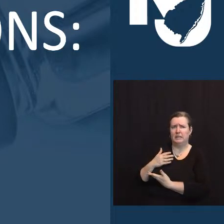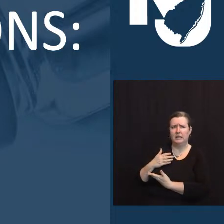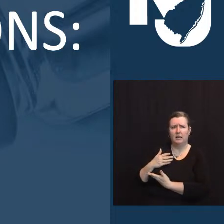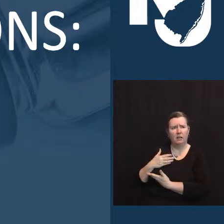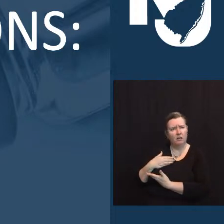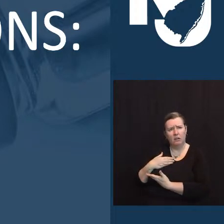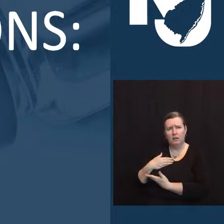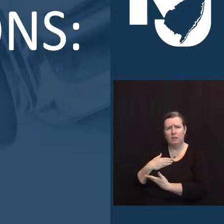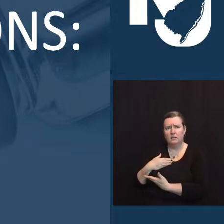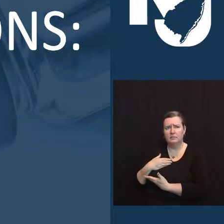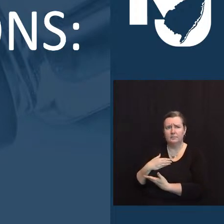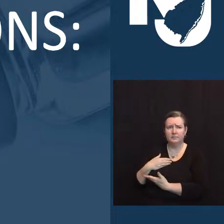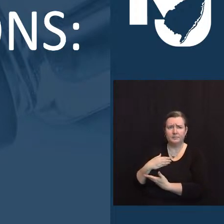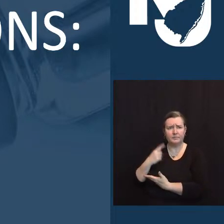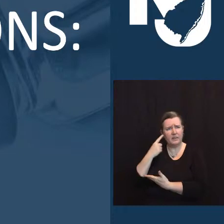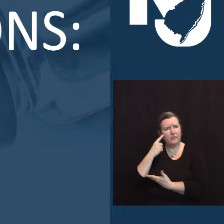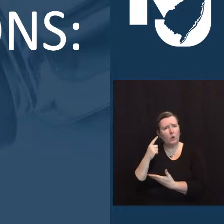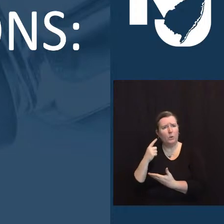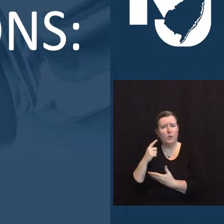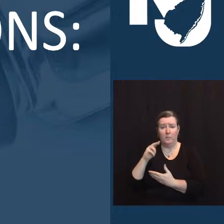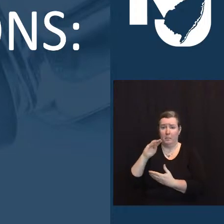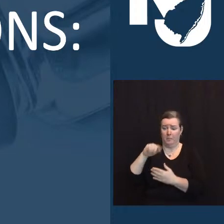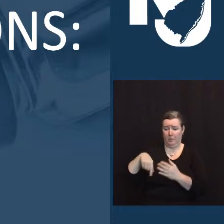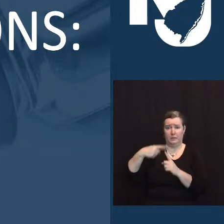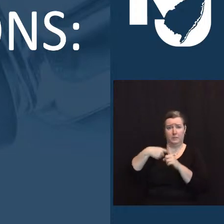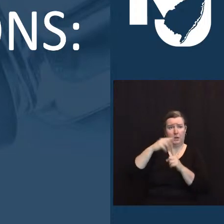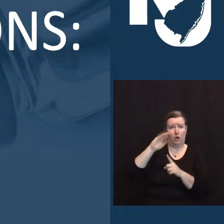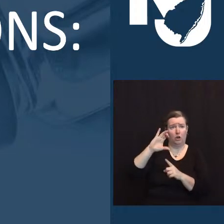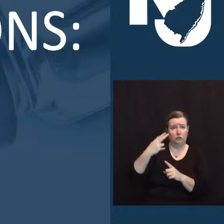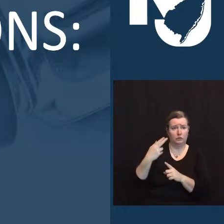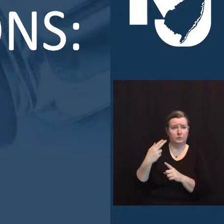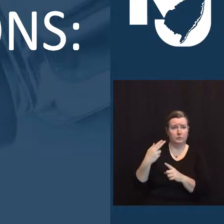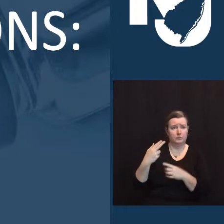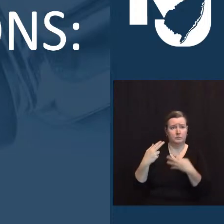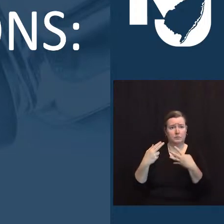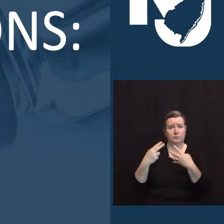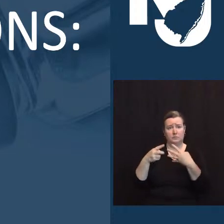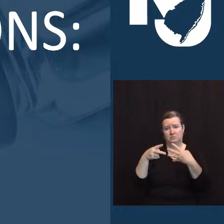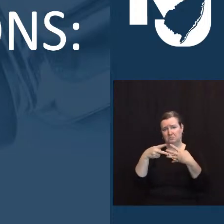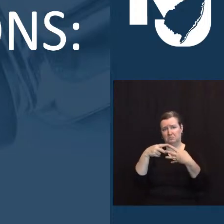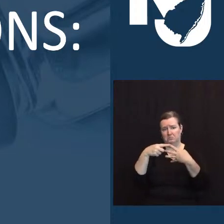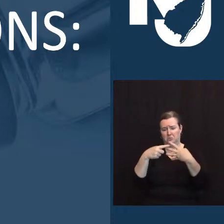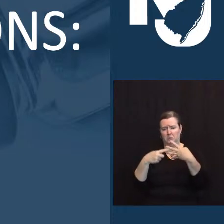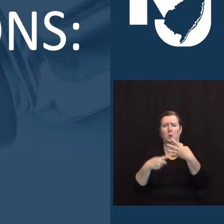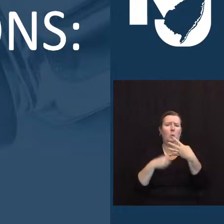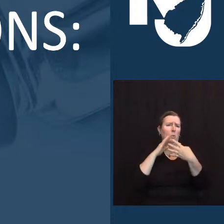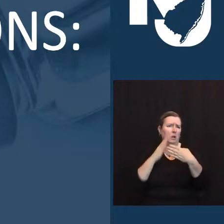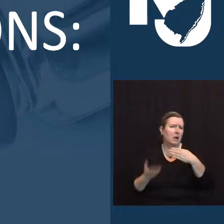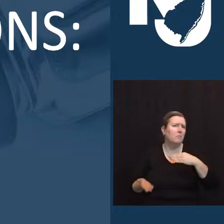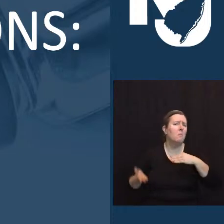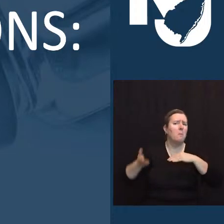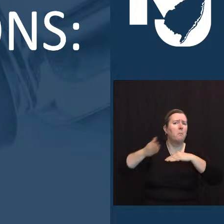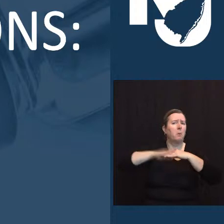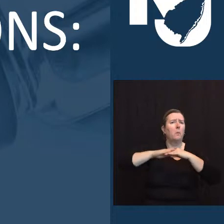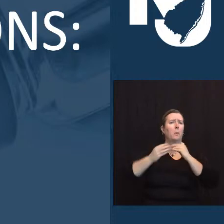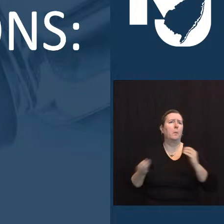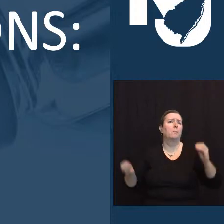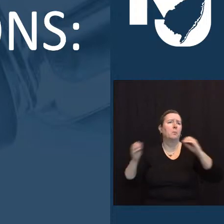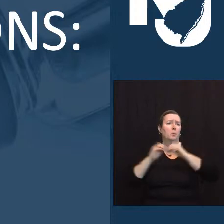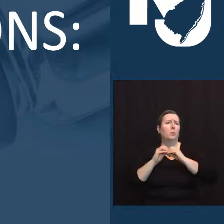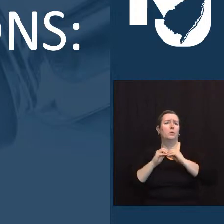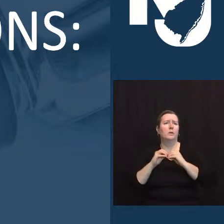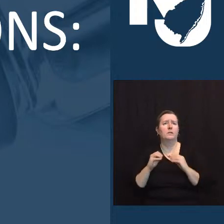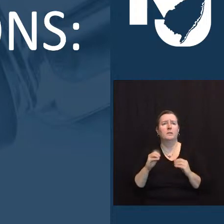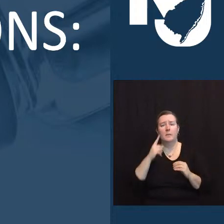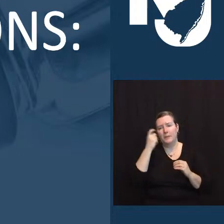March, at least for the next couple of weeks, an incremental improvement. It's pretty clear that Johnson & Johnson supply coming in this